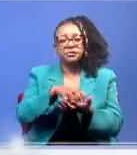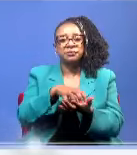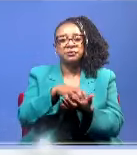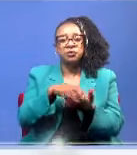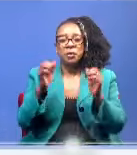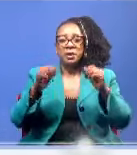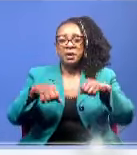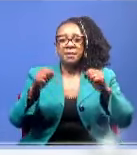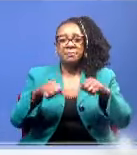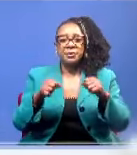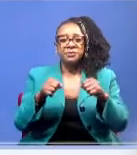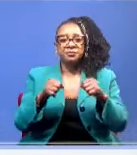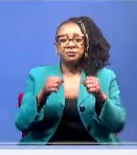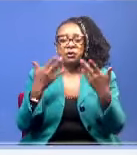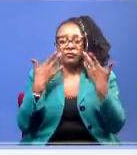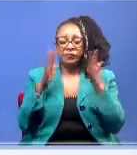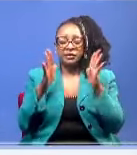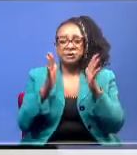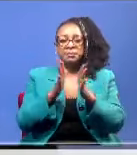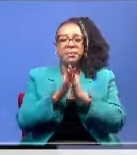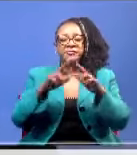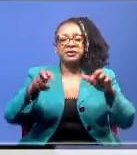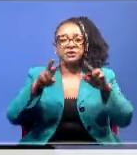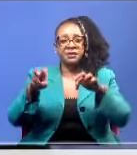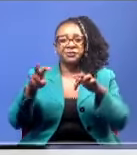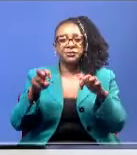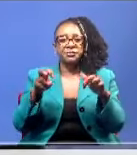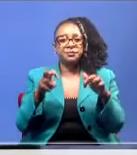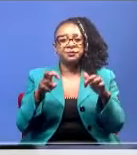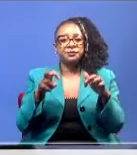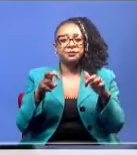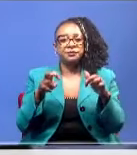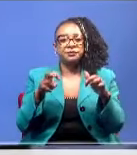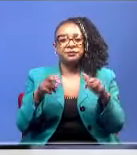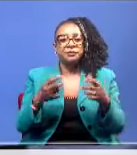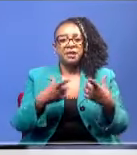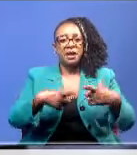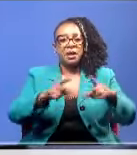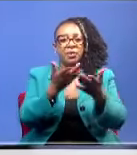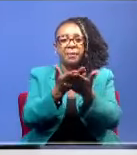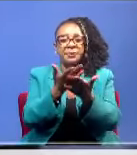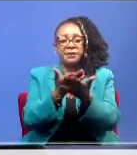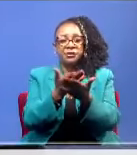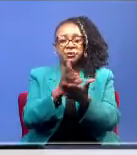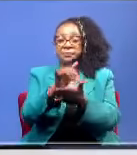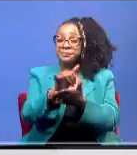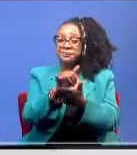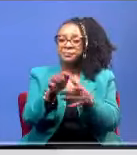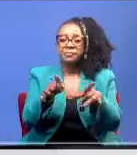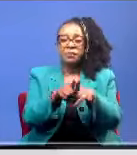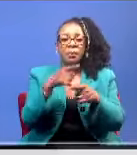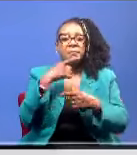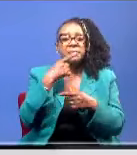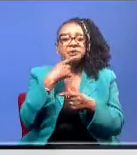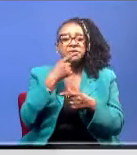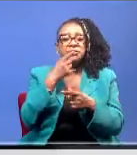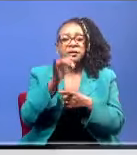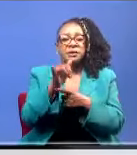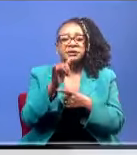to enable me to complete my investigations, Your Honor. I proceed to allow the application as agreed.